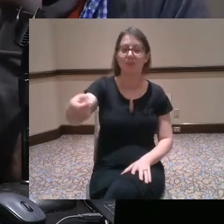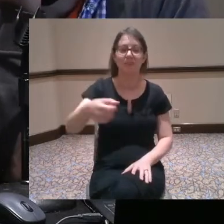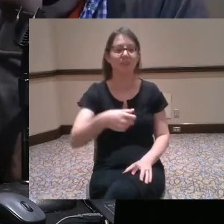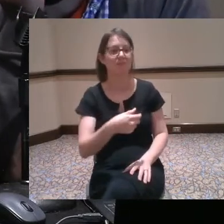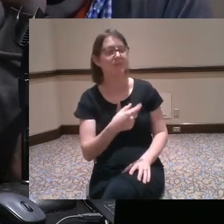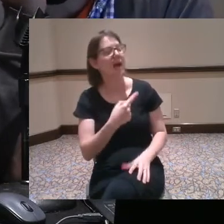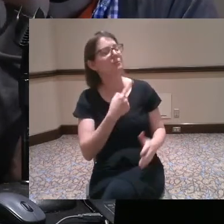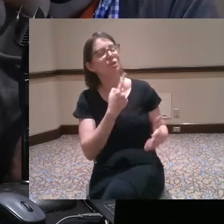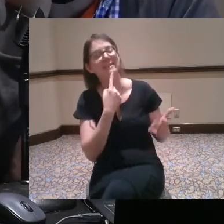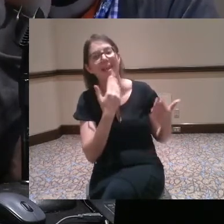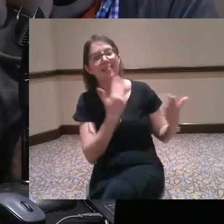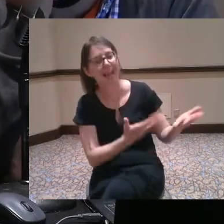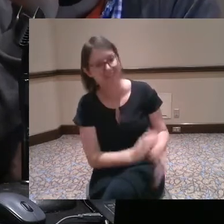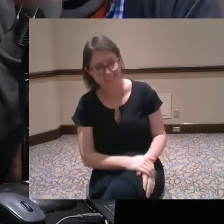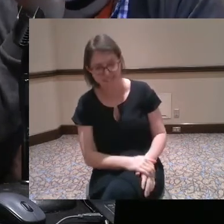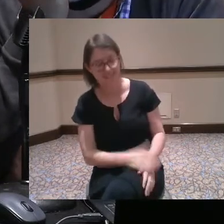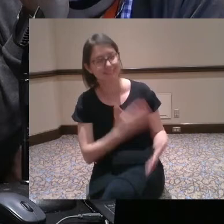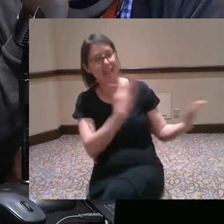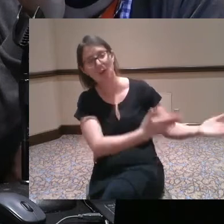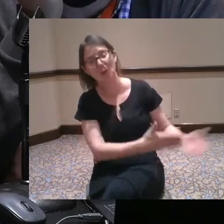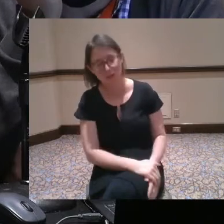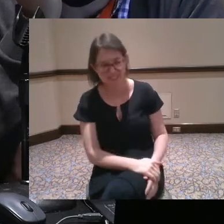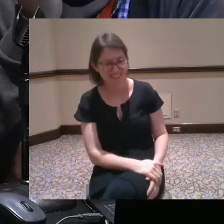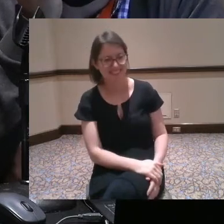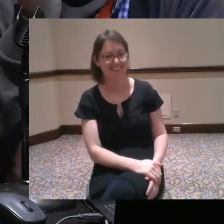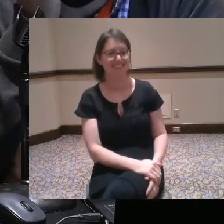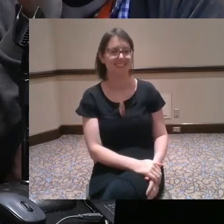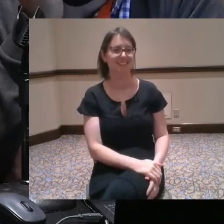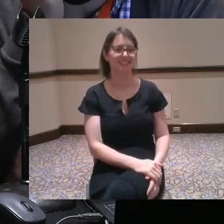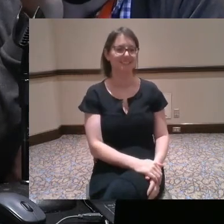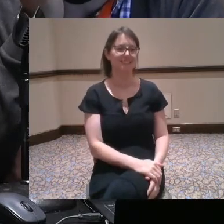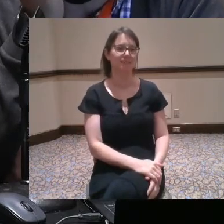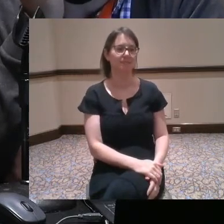I'm just saying thanks. Thank you.